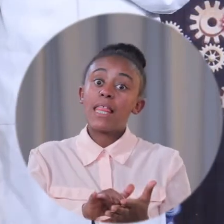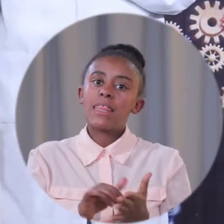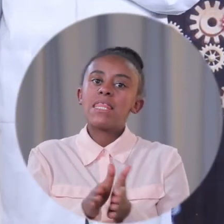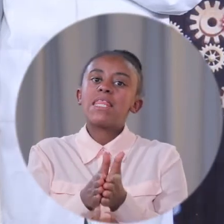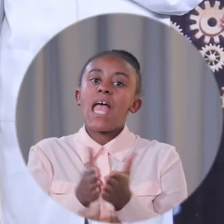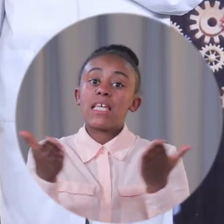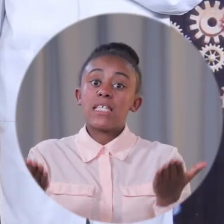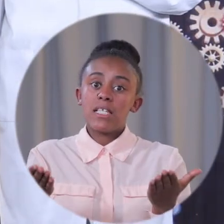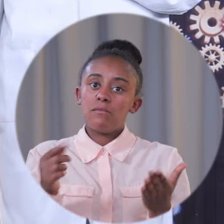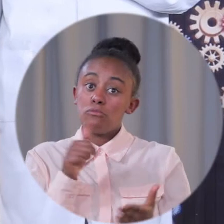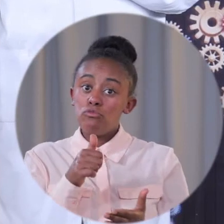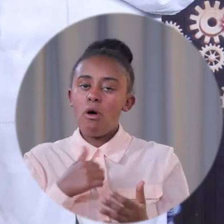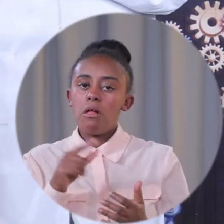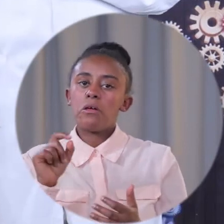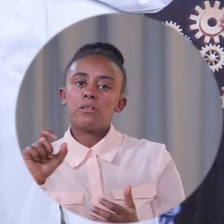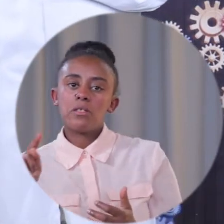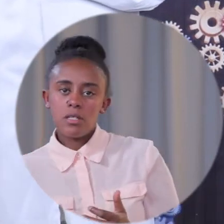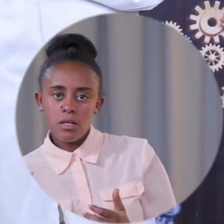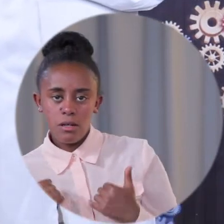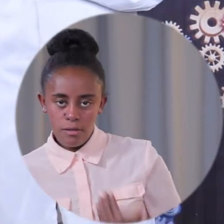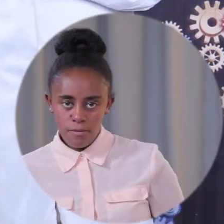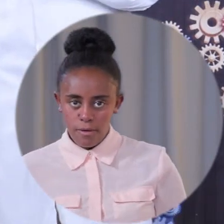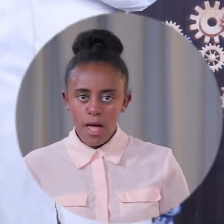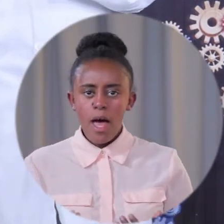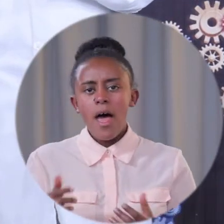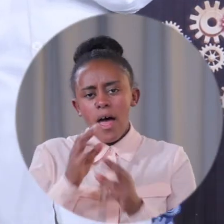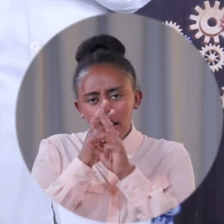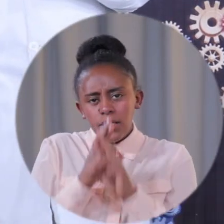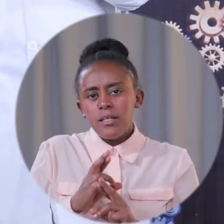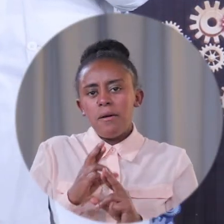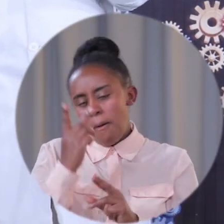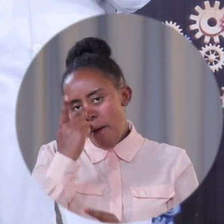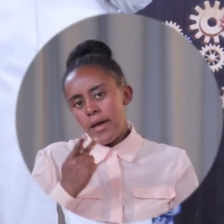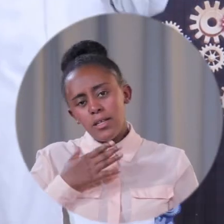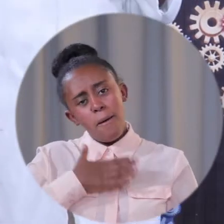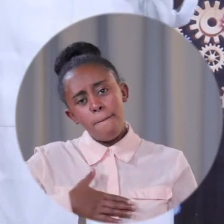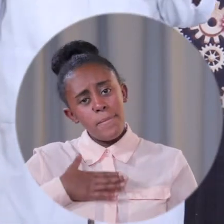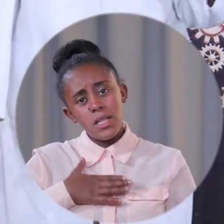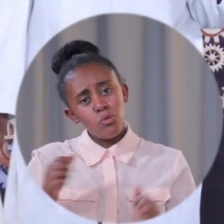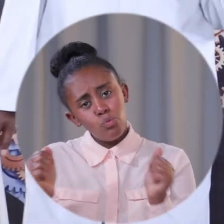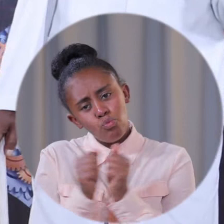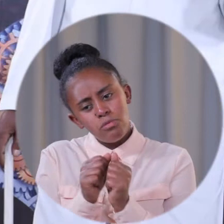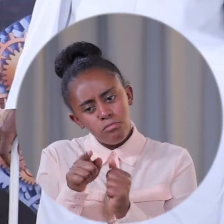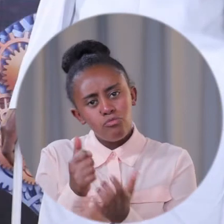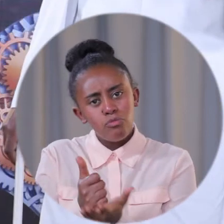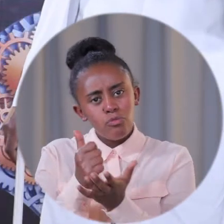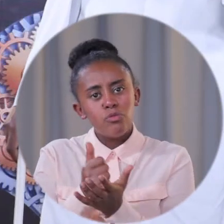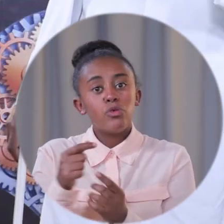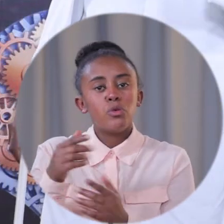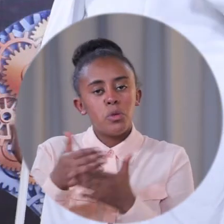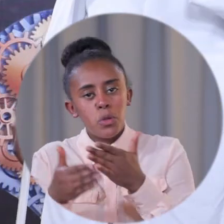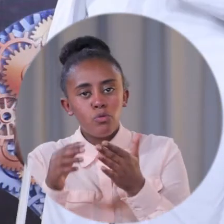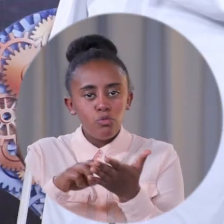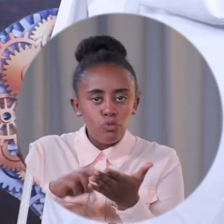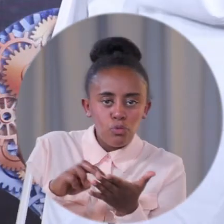text. Dear parents, please be with them in order to